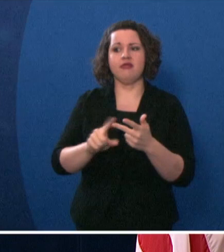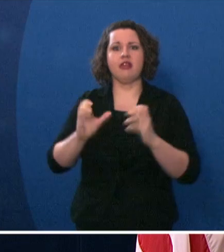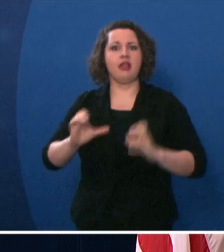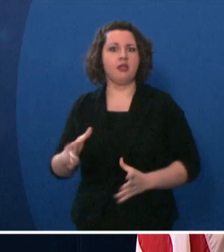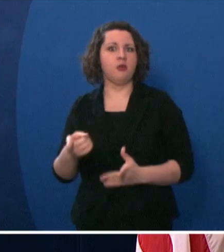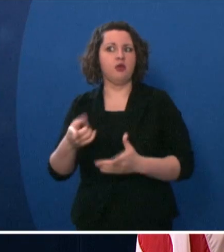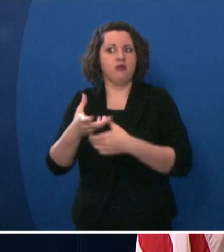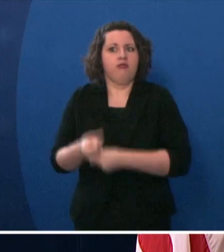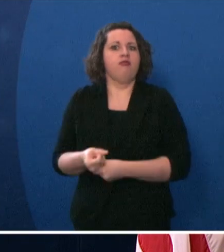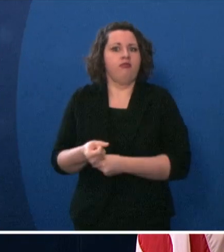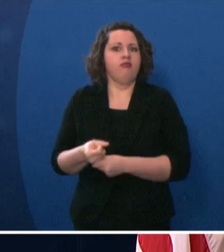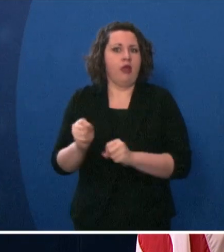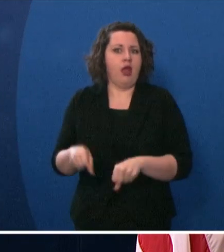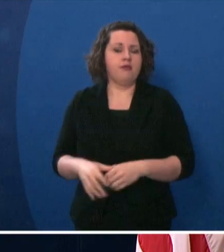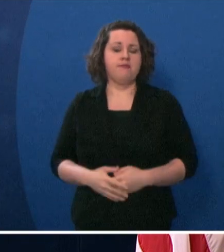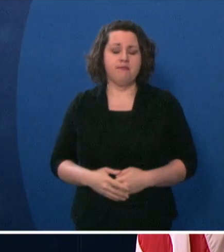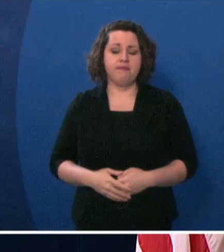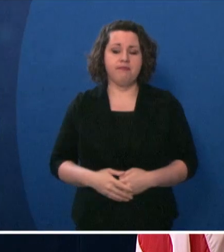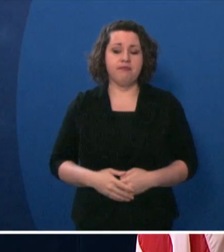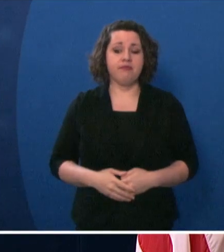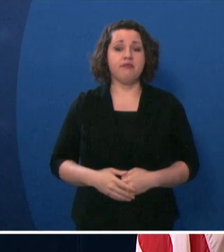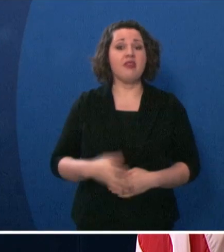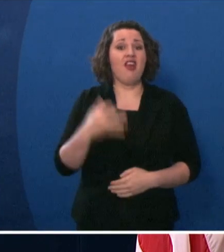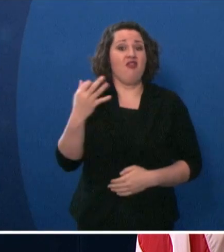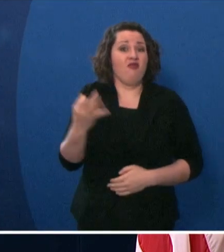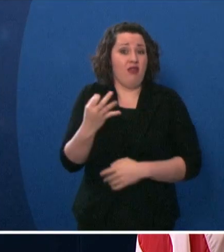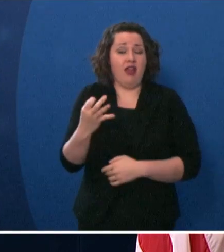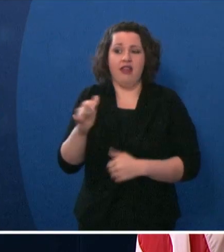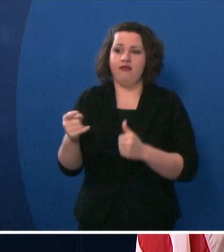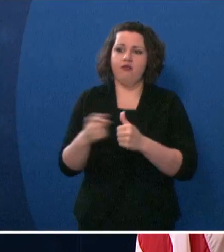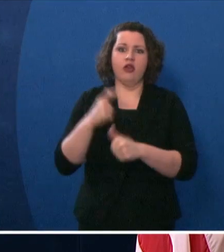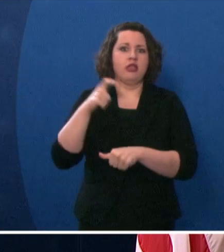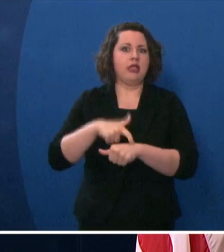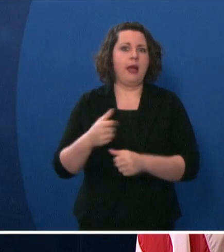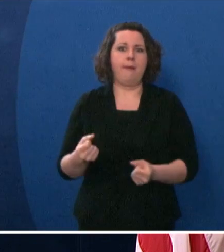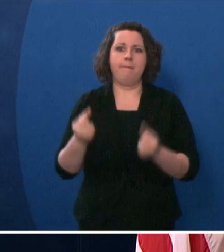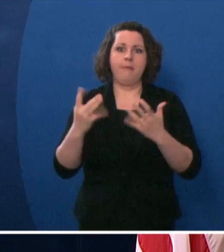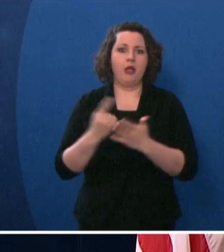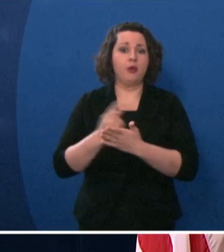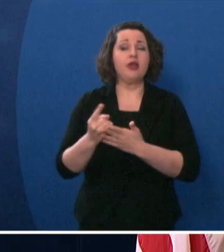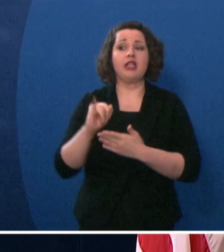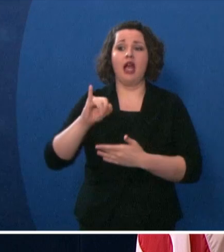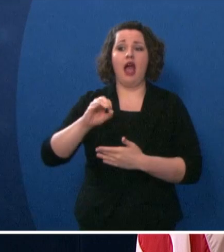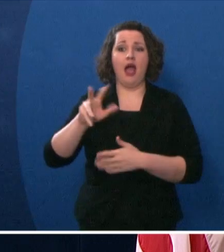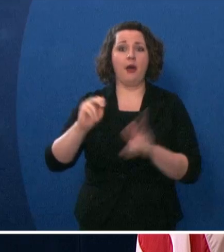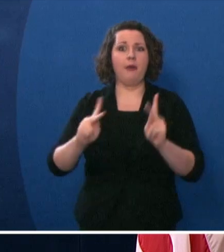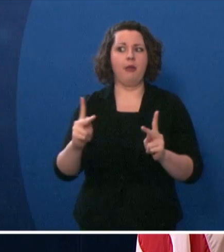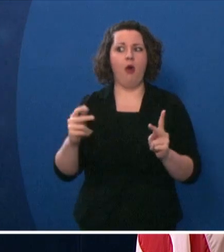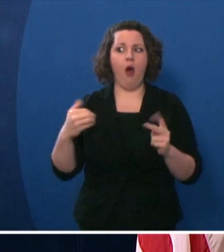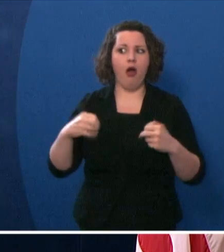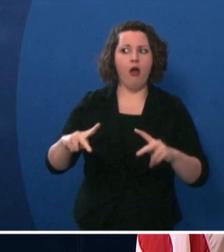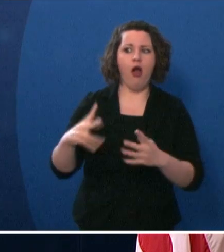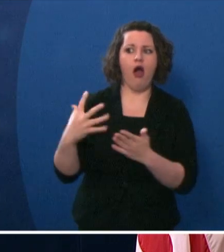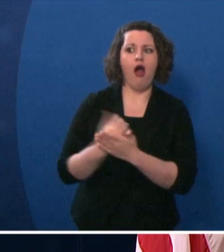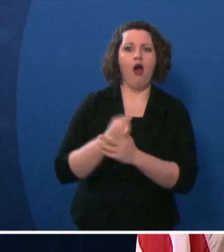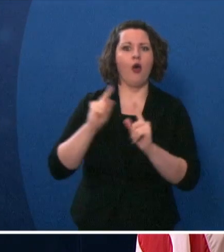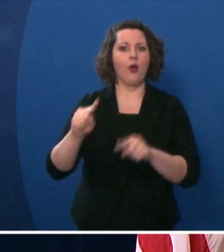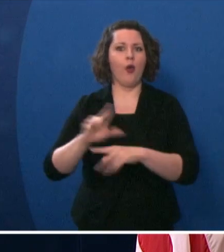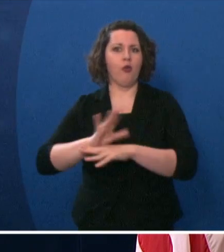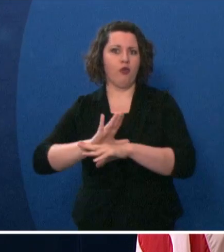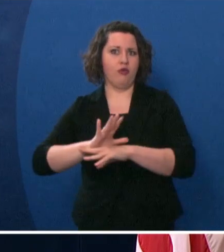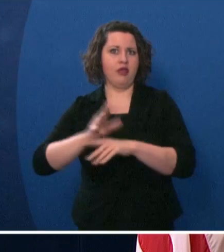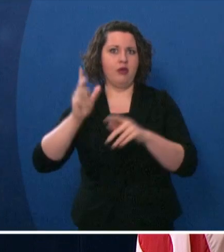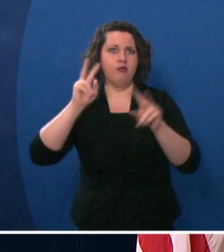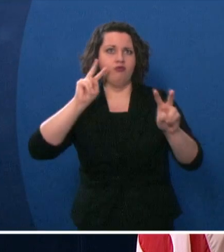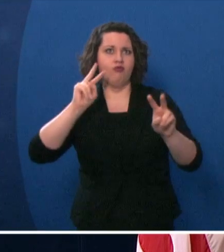confidence in their customers. Friday was the first time in weeks that Iowans had the opportunity to go to a movie. Even though the